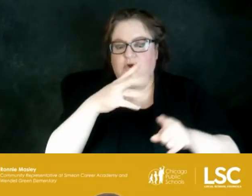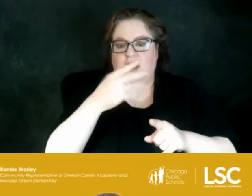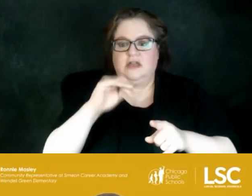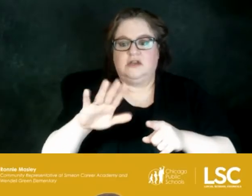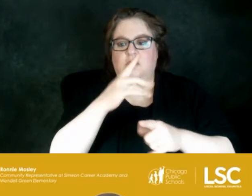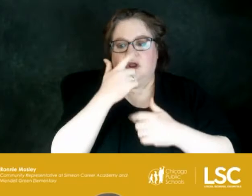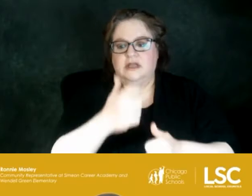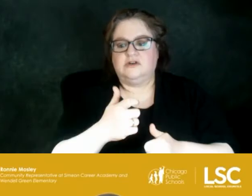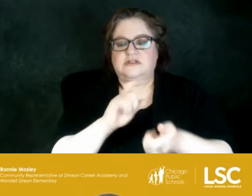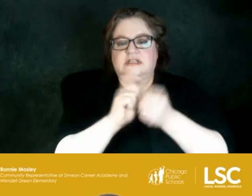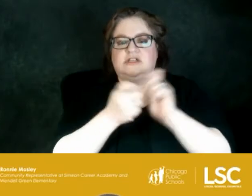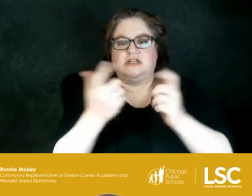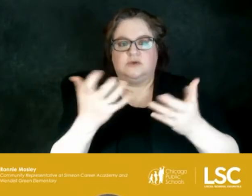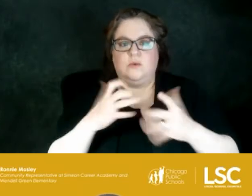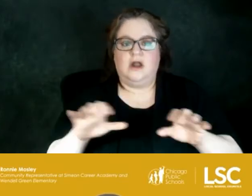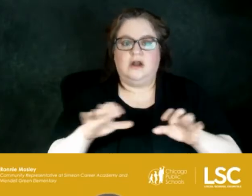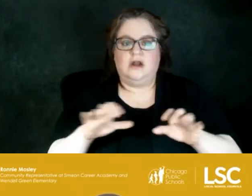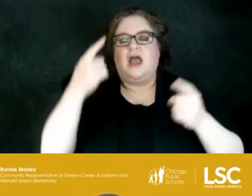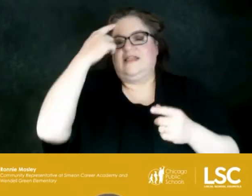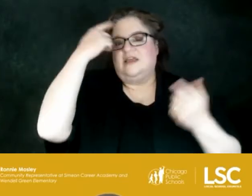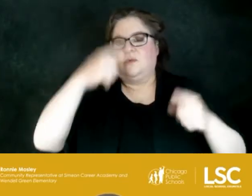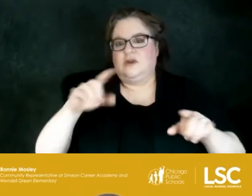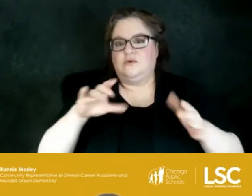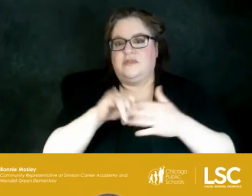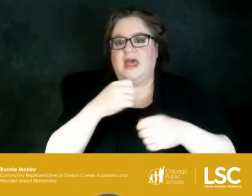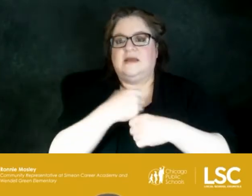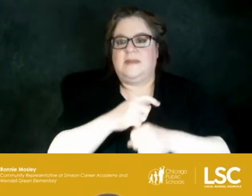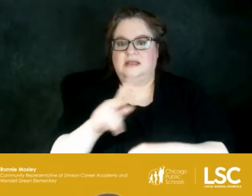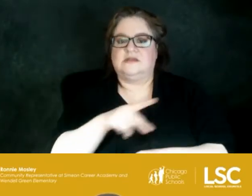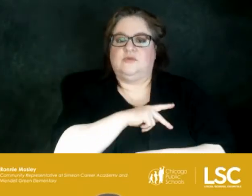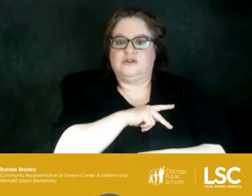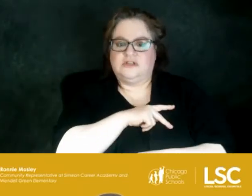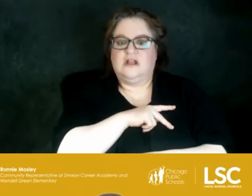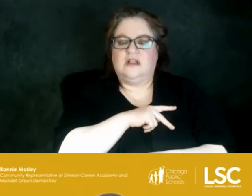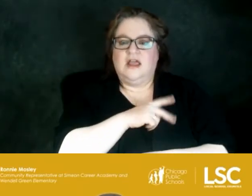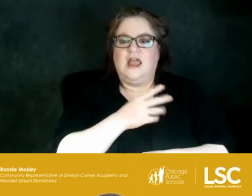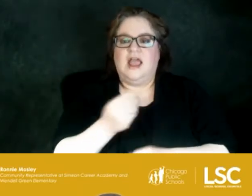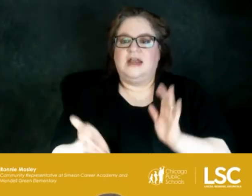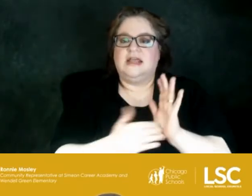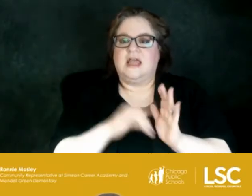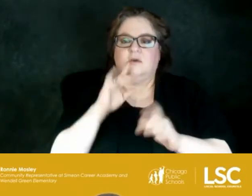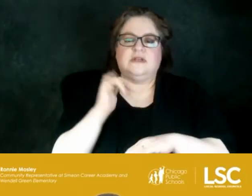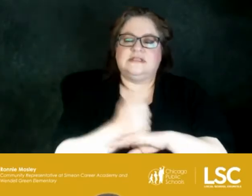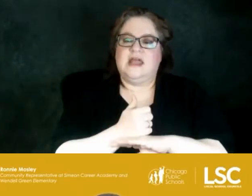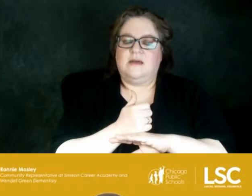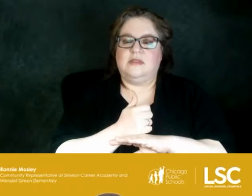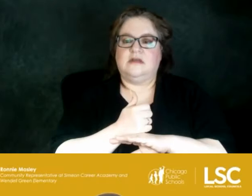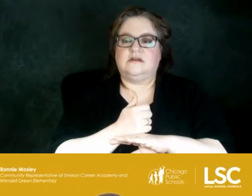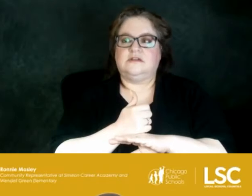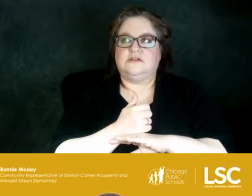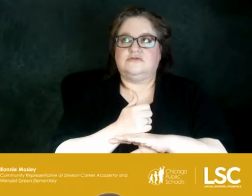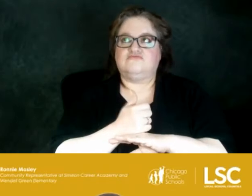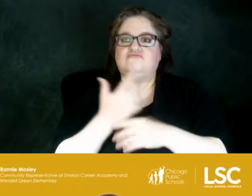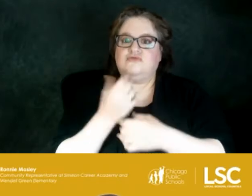that you want to affect. I think when you do that, it makes it personal and it again establishes